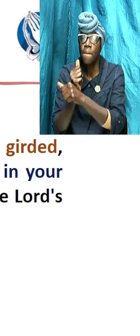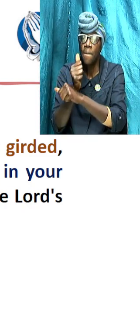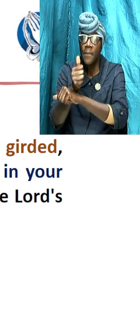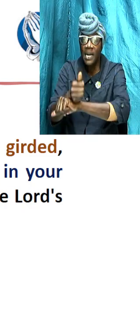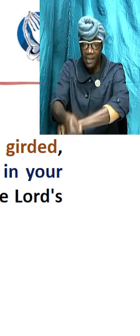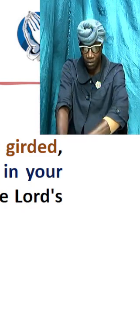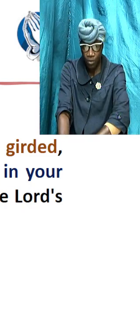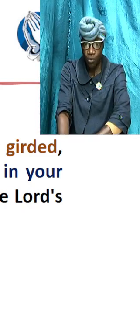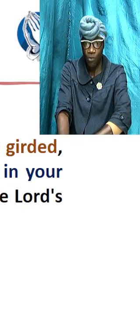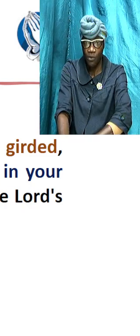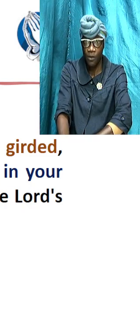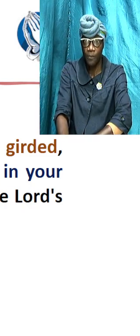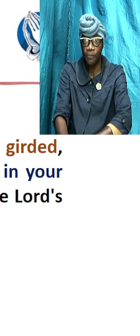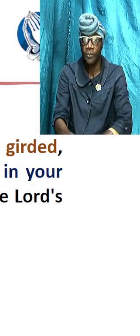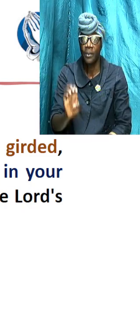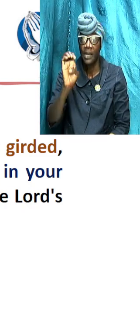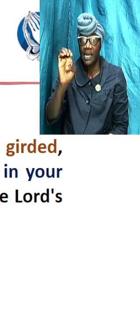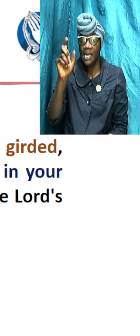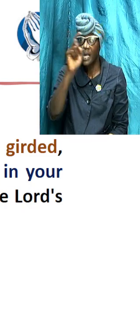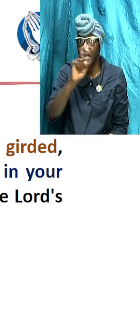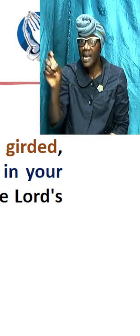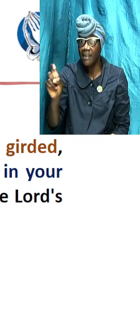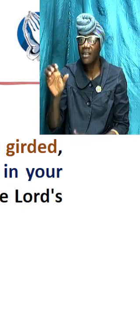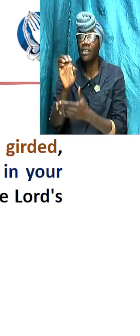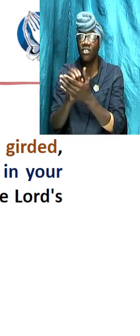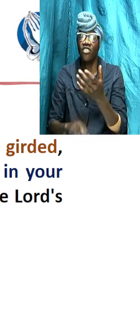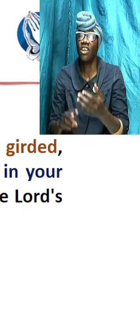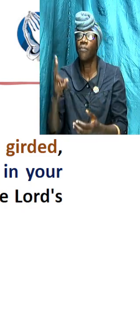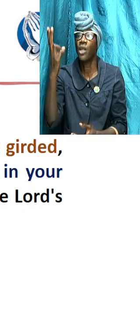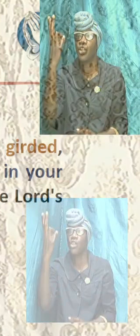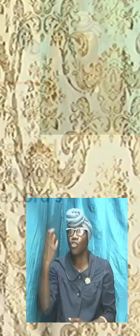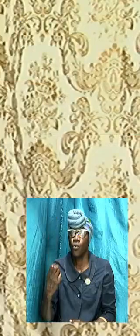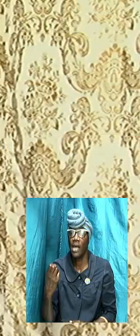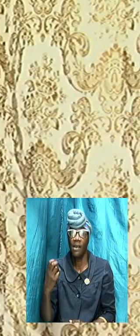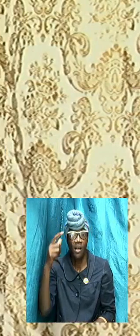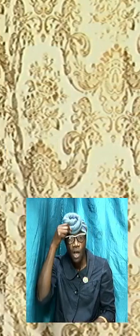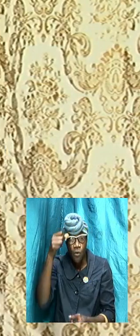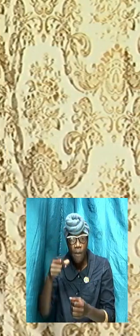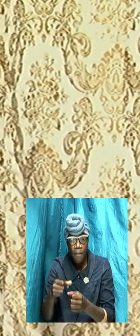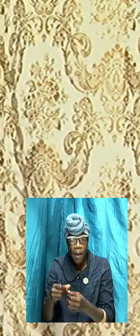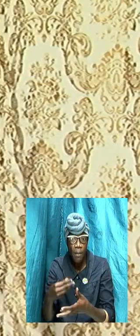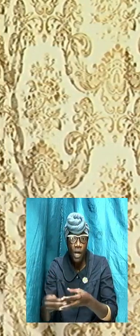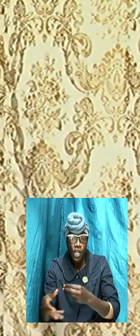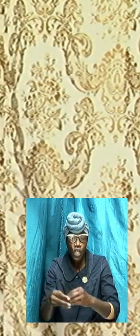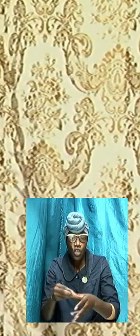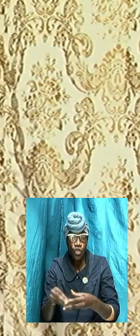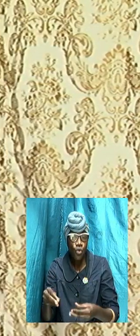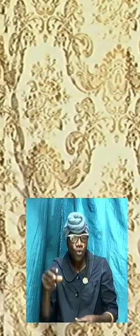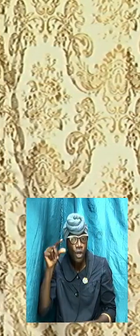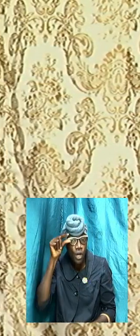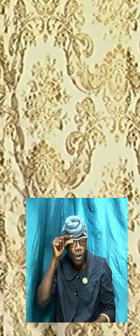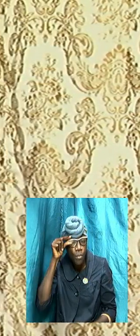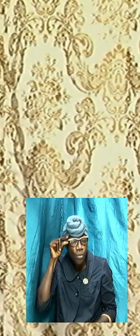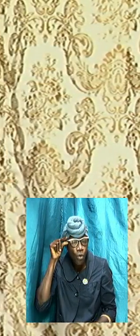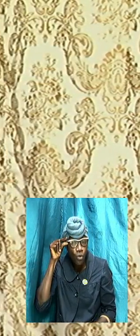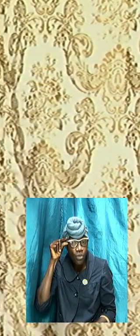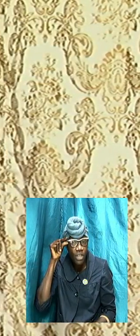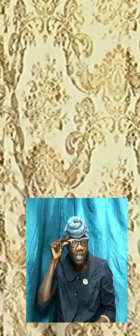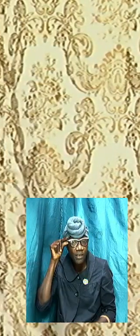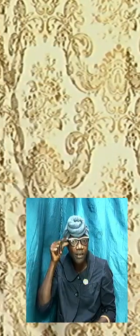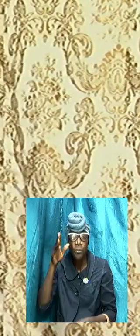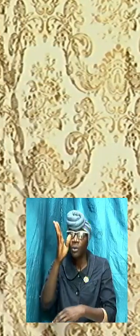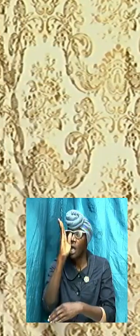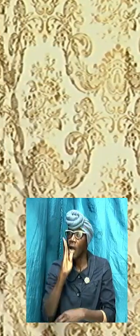Now, in Exodus chapter 12, amen, you can remember the story of Moses. Moses was the one who God